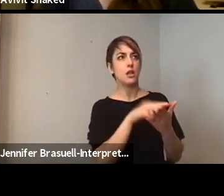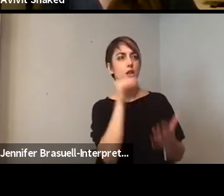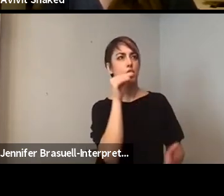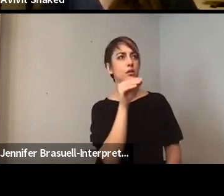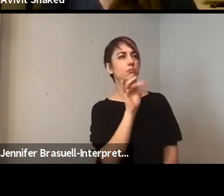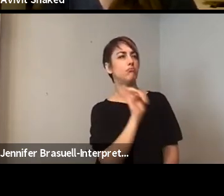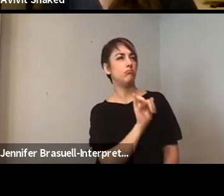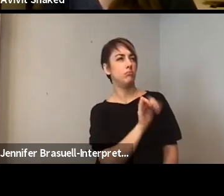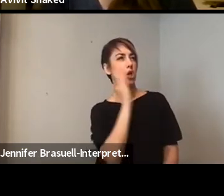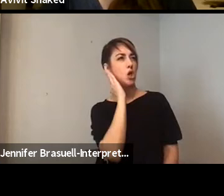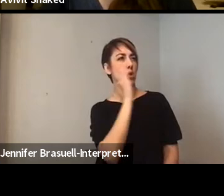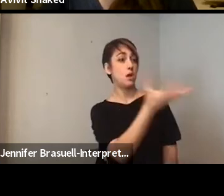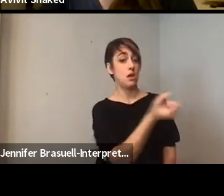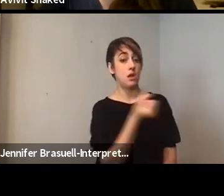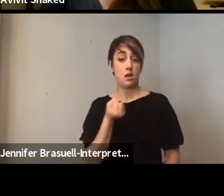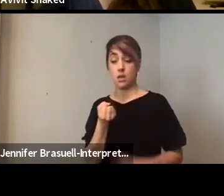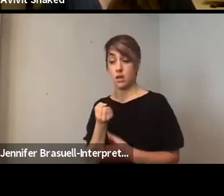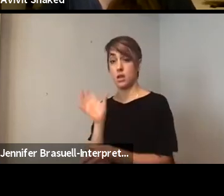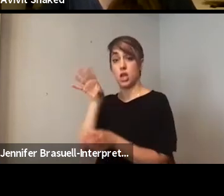does anyone want to jump in on this?